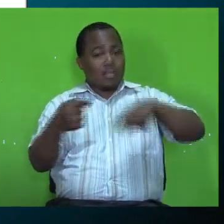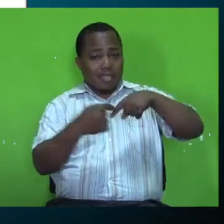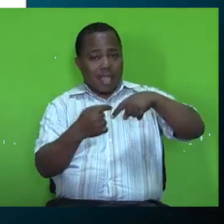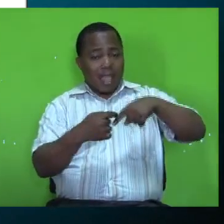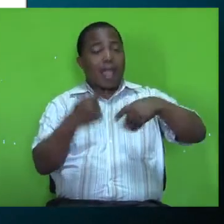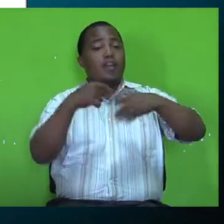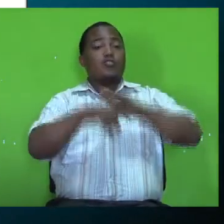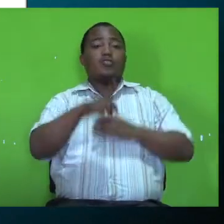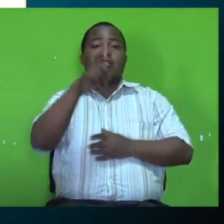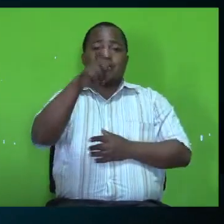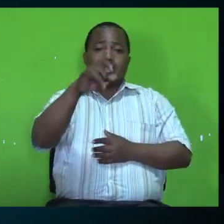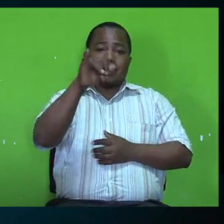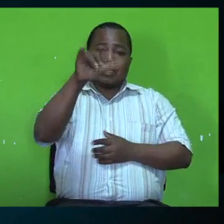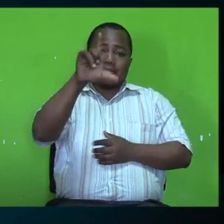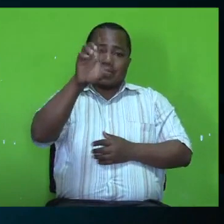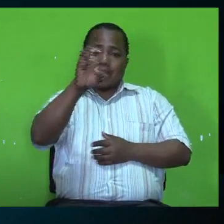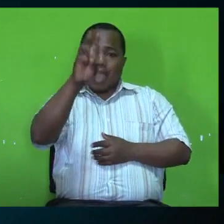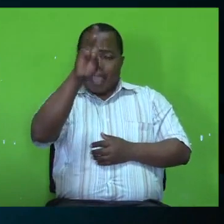the xylem tissue.